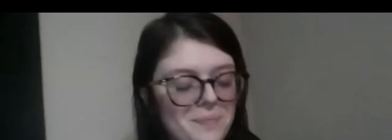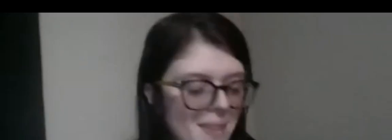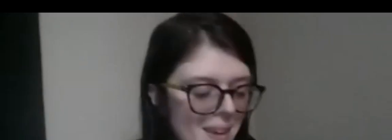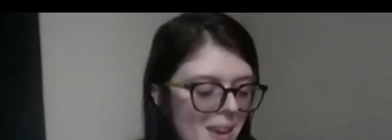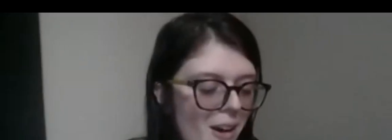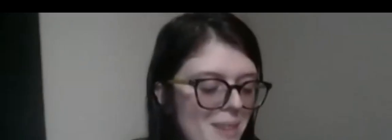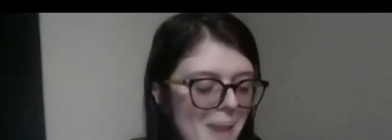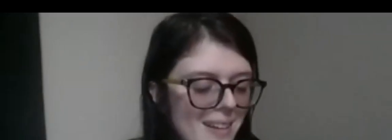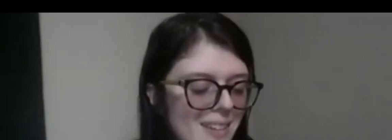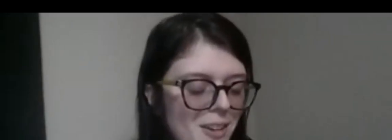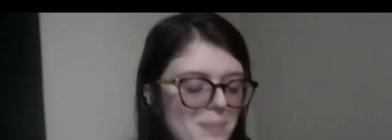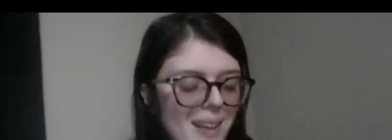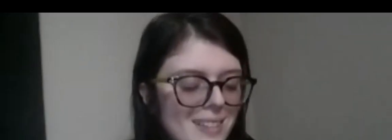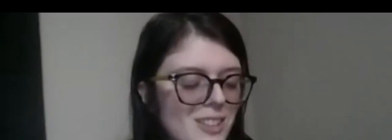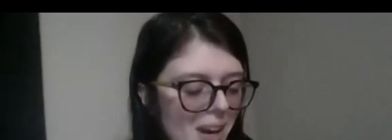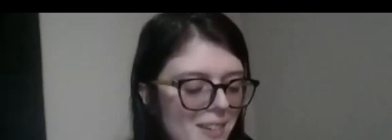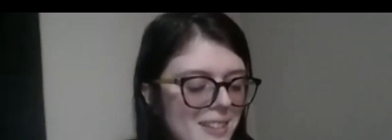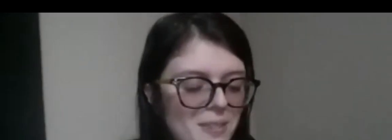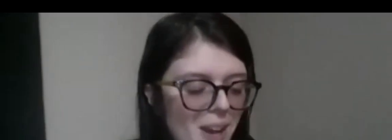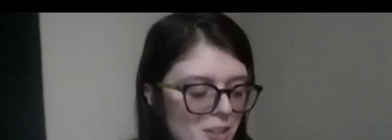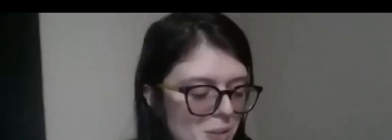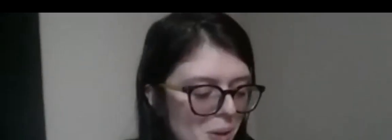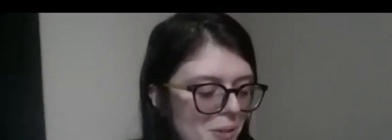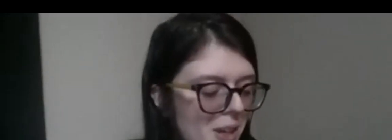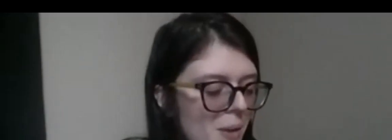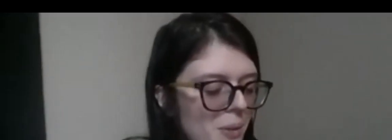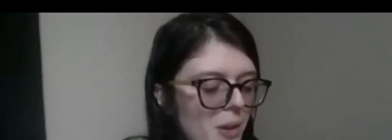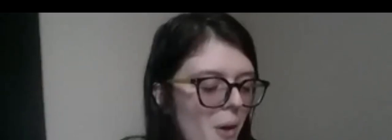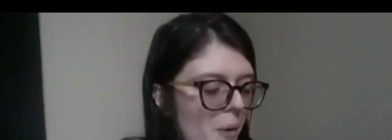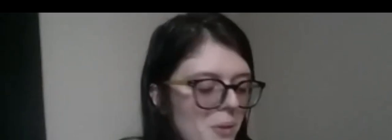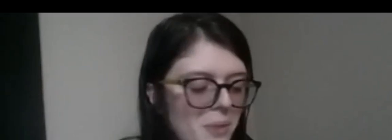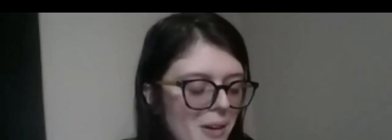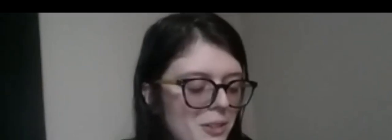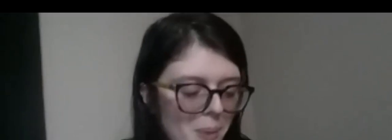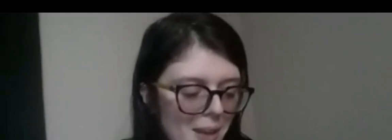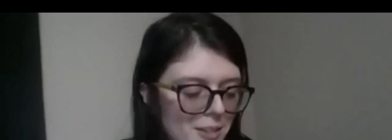B. Our panelists are blazing trails in the fashion world with their